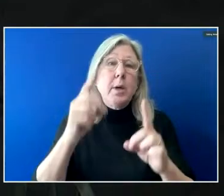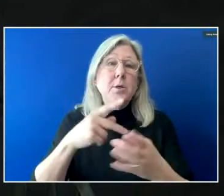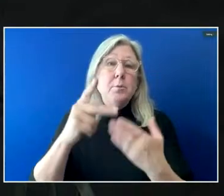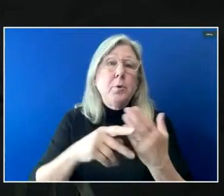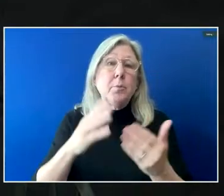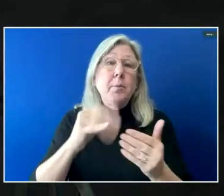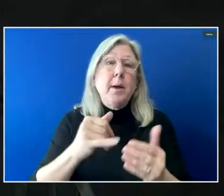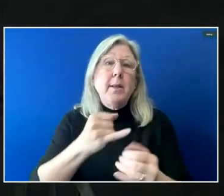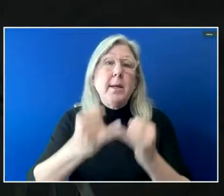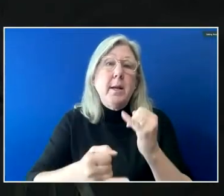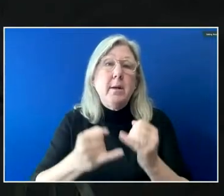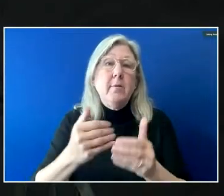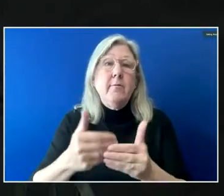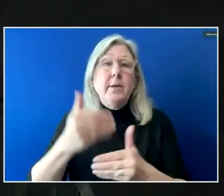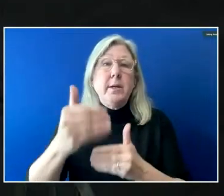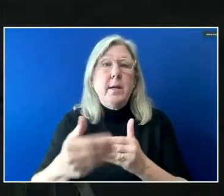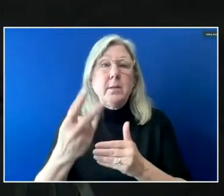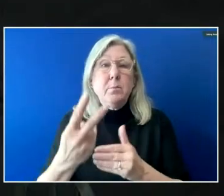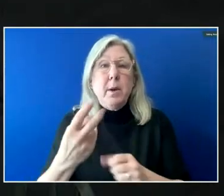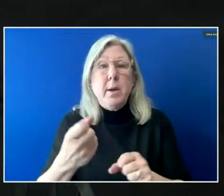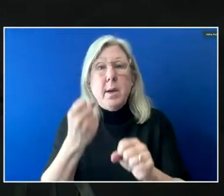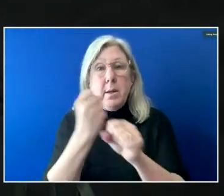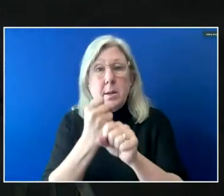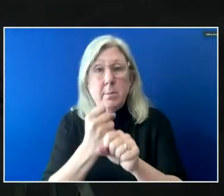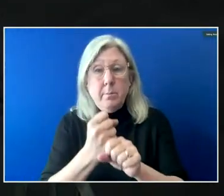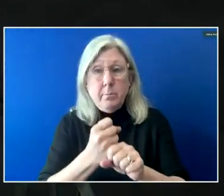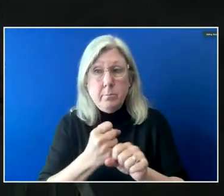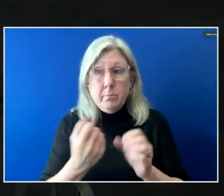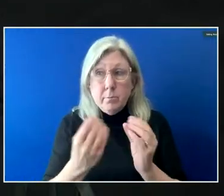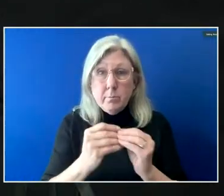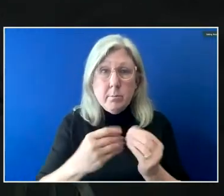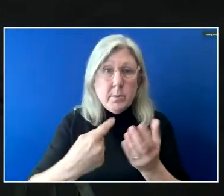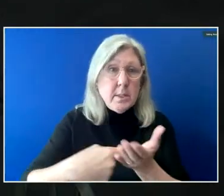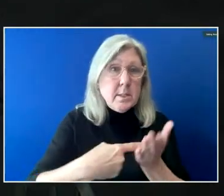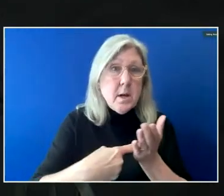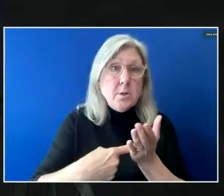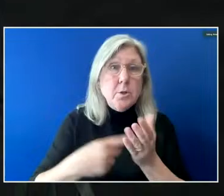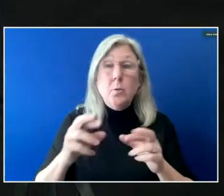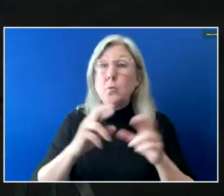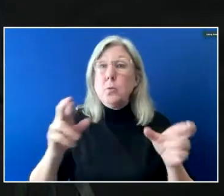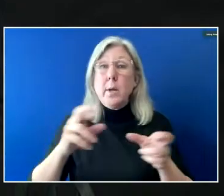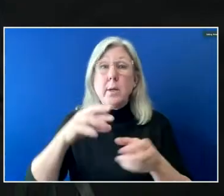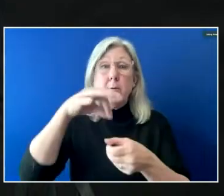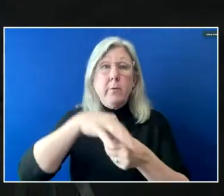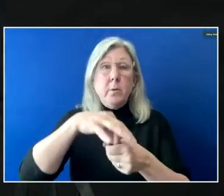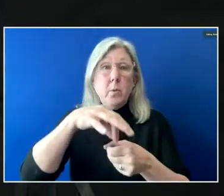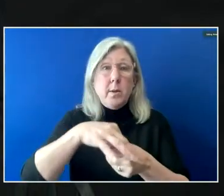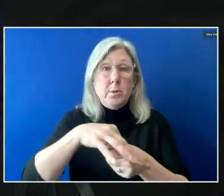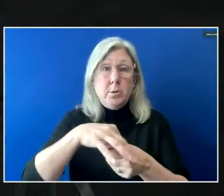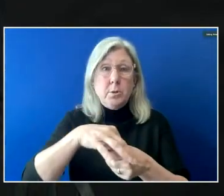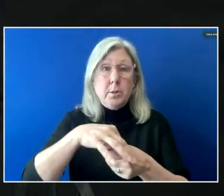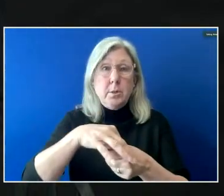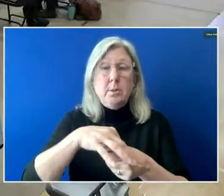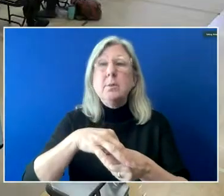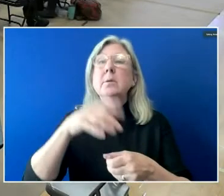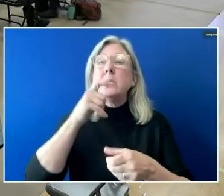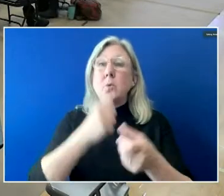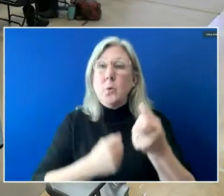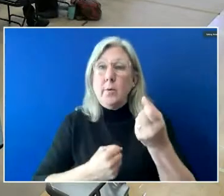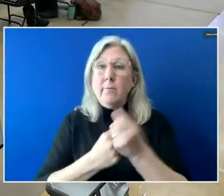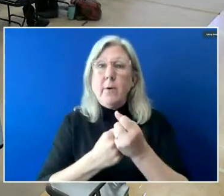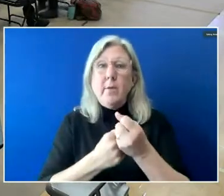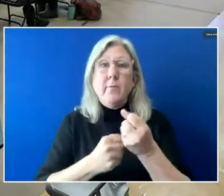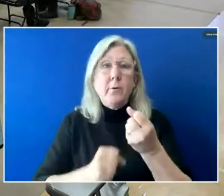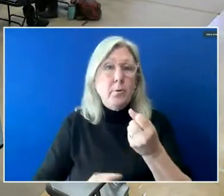bium is there any further discussion are you ready for that question all those in favor please rise and